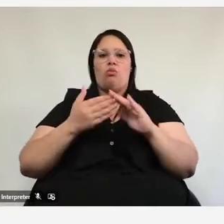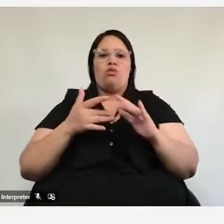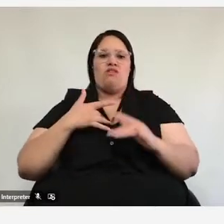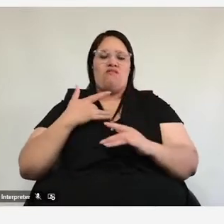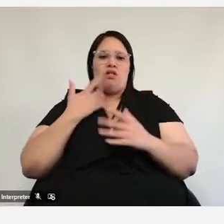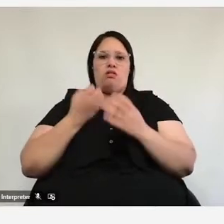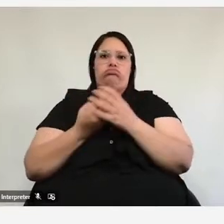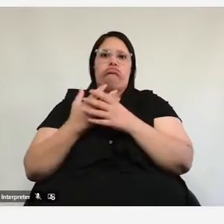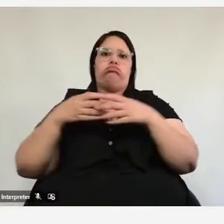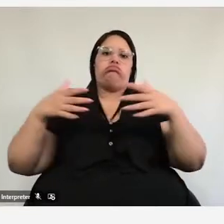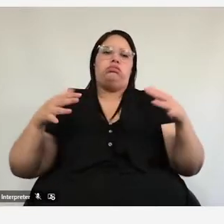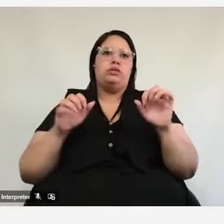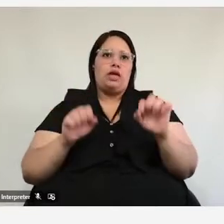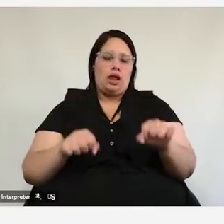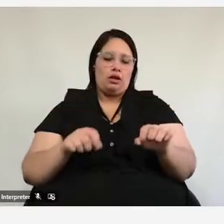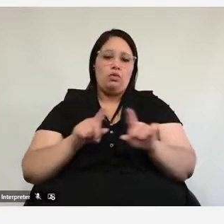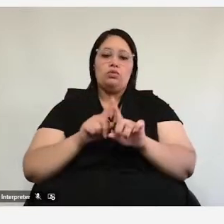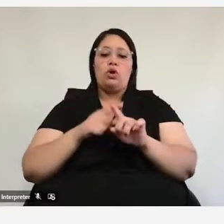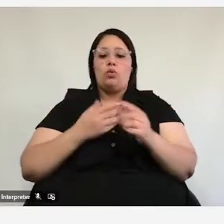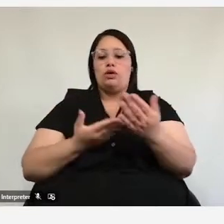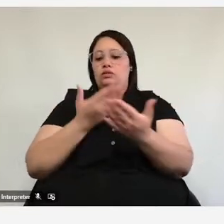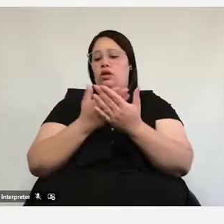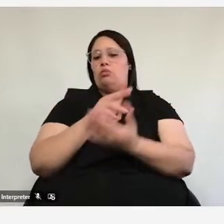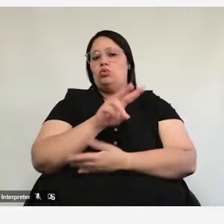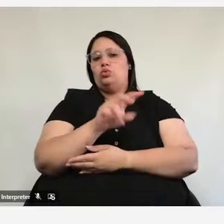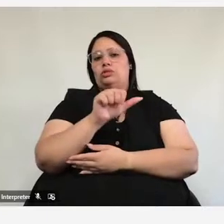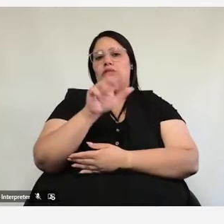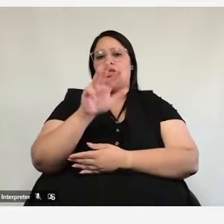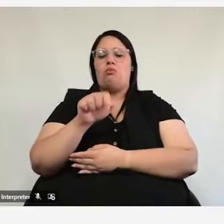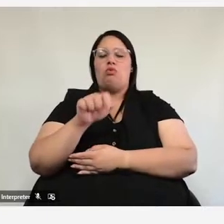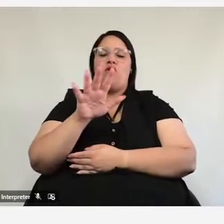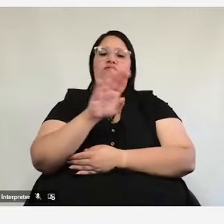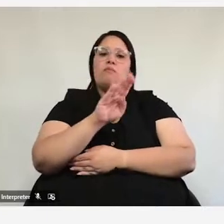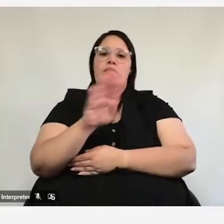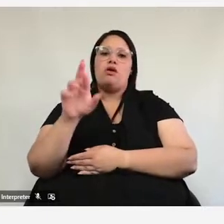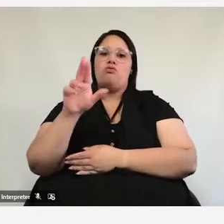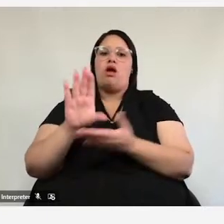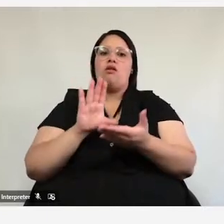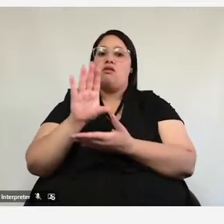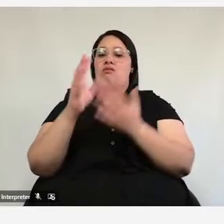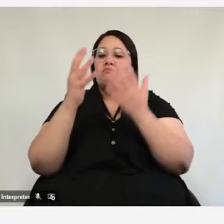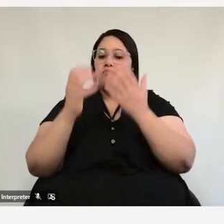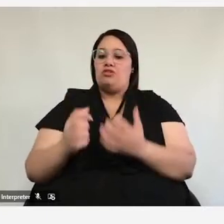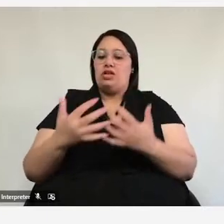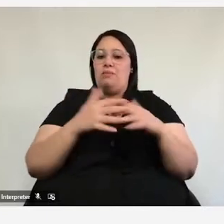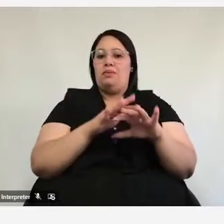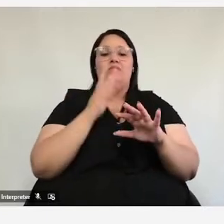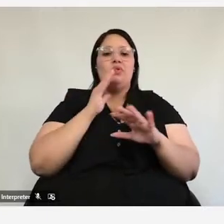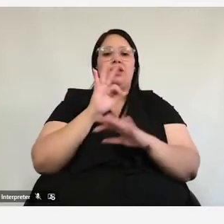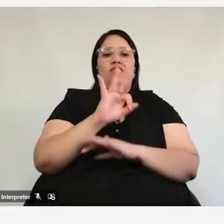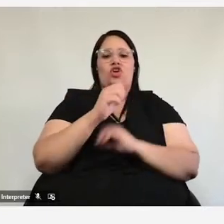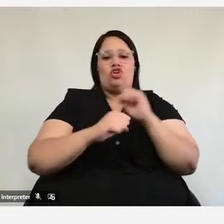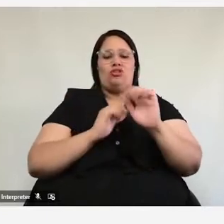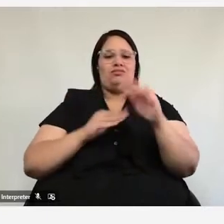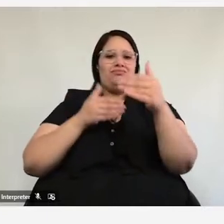thrive. We have tabled a 269.5 billion rand budget to be implemented over the next 3